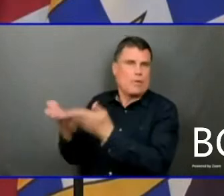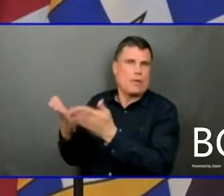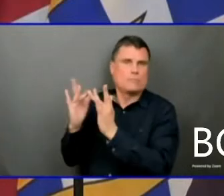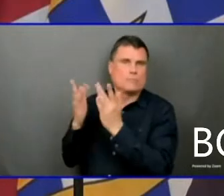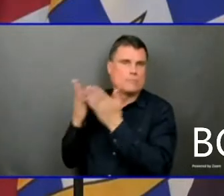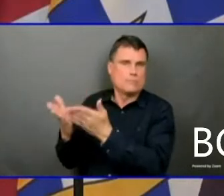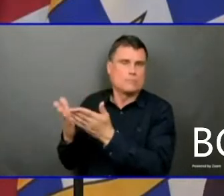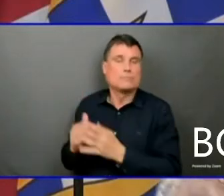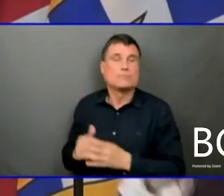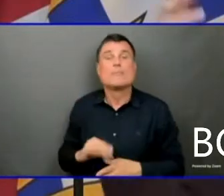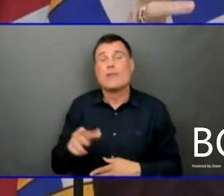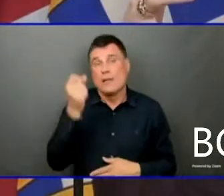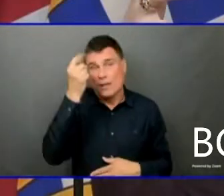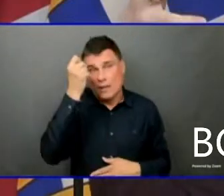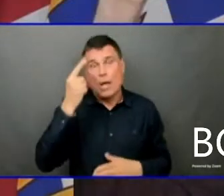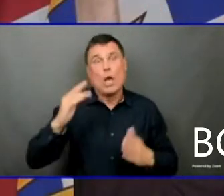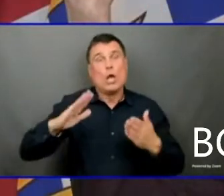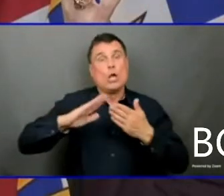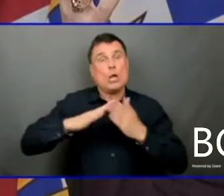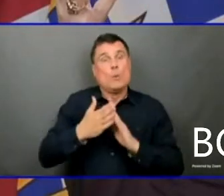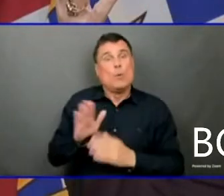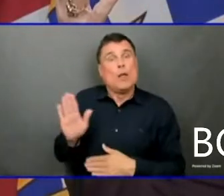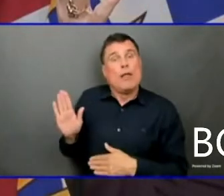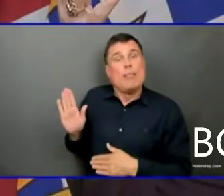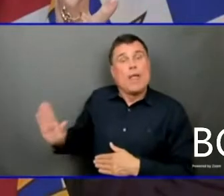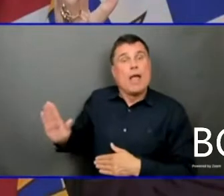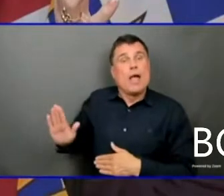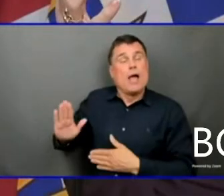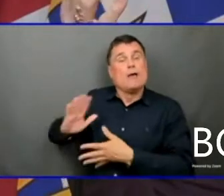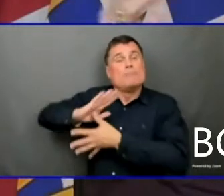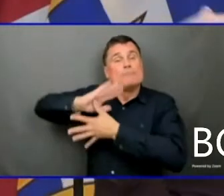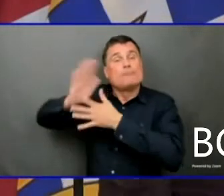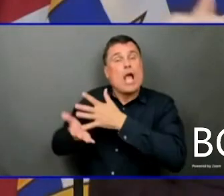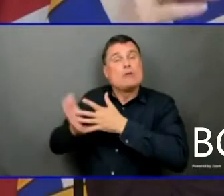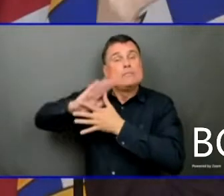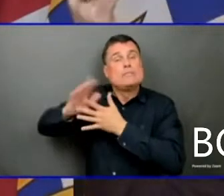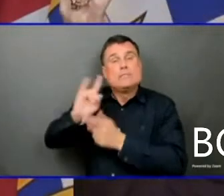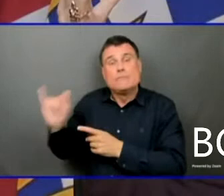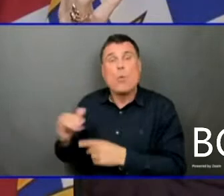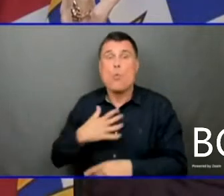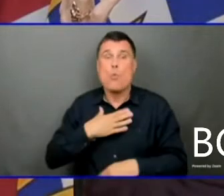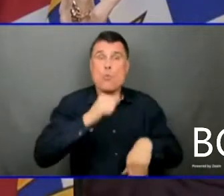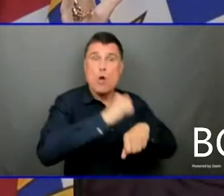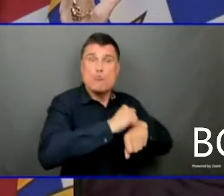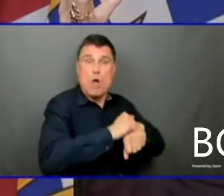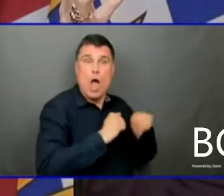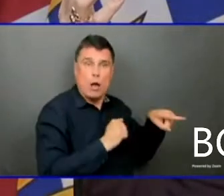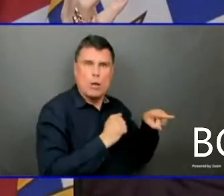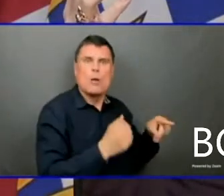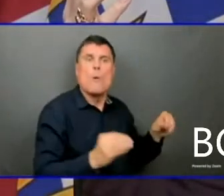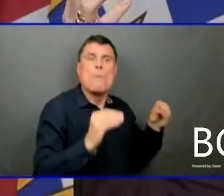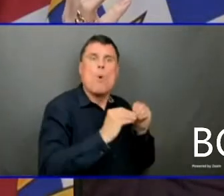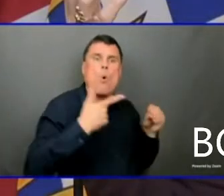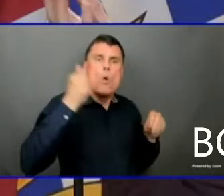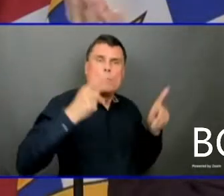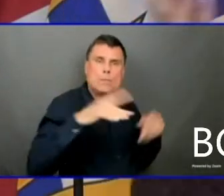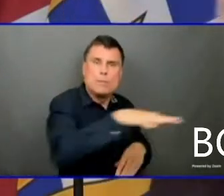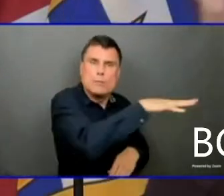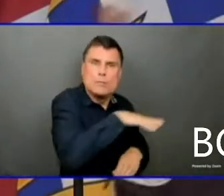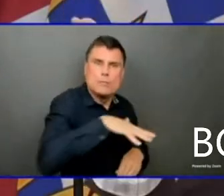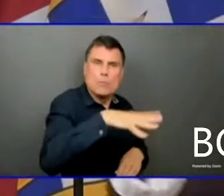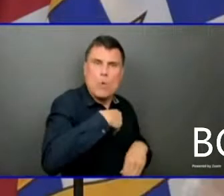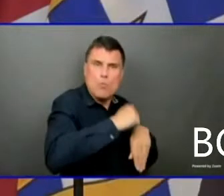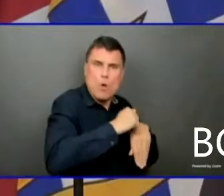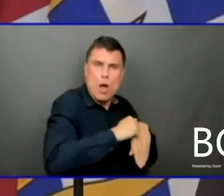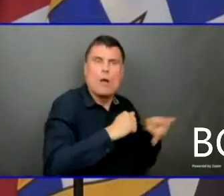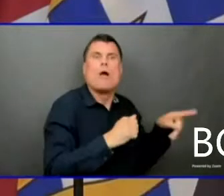for example, in White Rock, there's a much higher proportion of older people. So the immunization rates are higher in that community